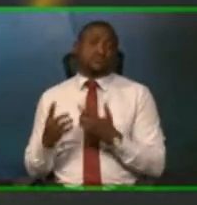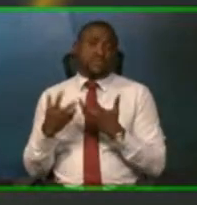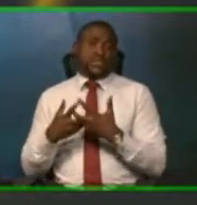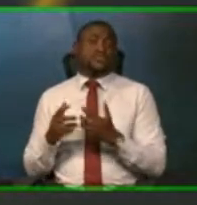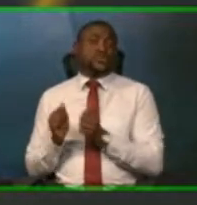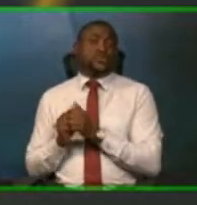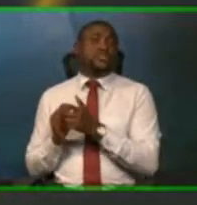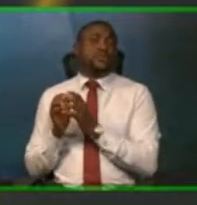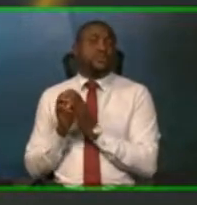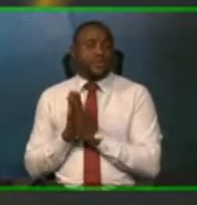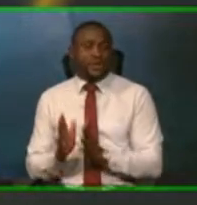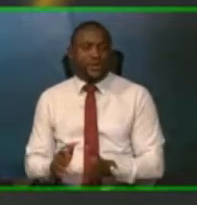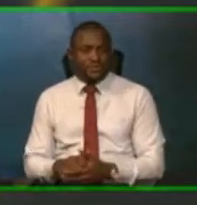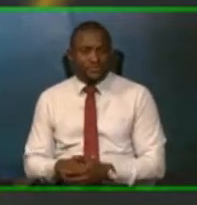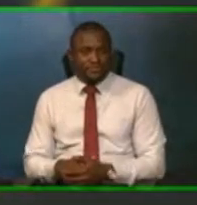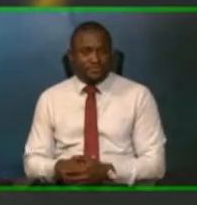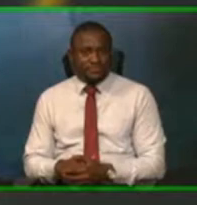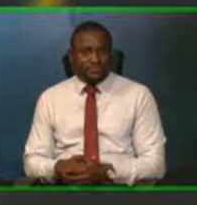Hallelujah.